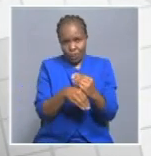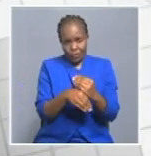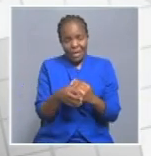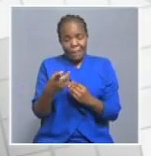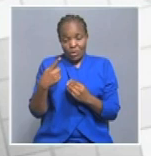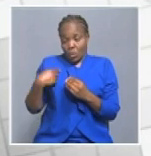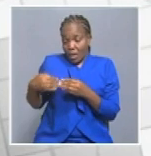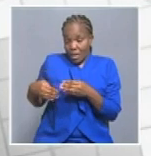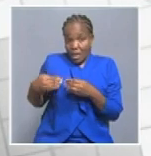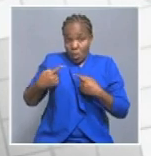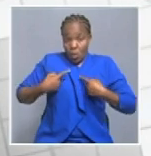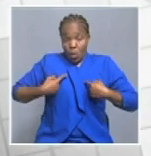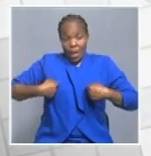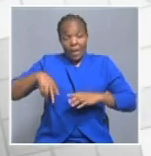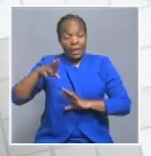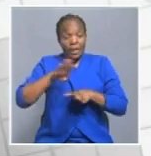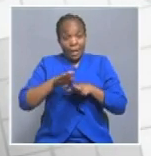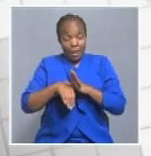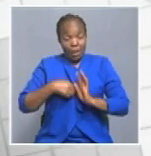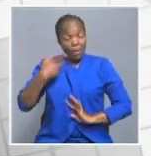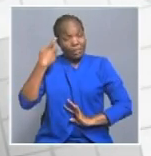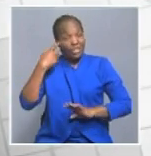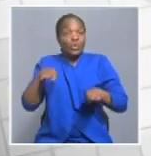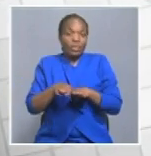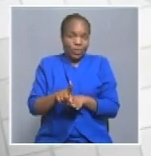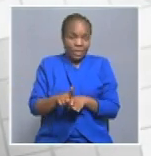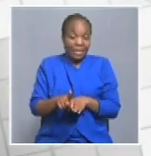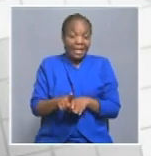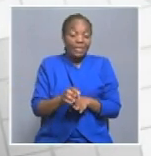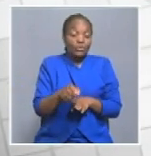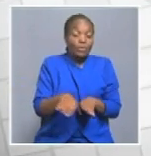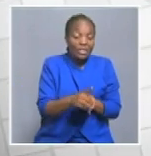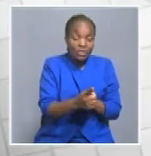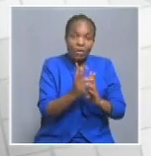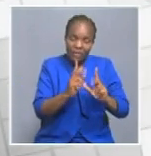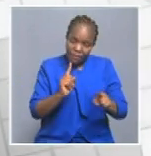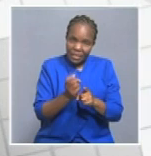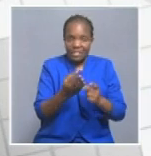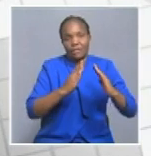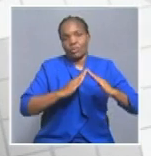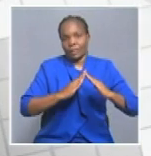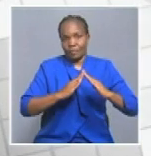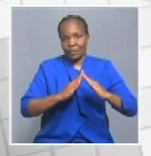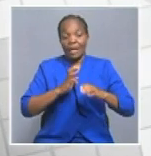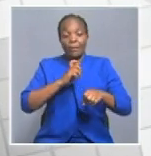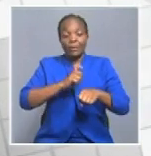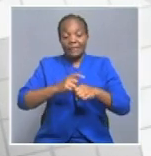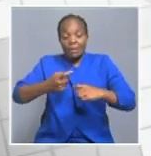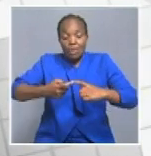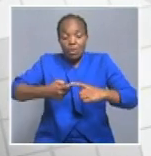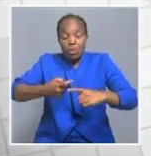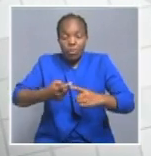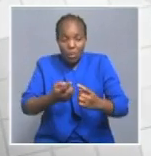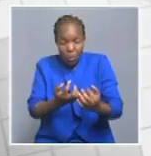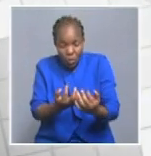have done as a ministry is to ensure that at least they have shelter for now. While we are working on putting